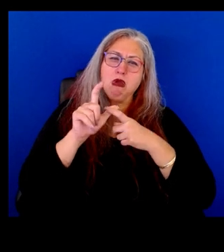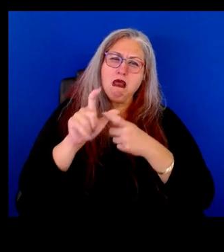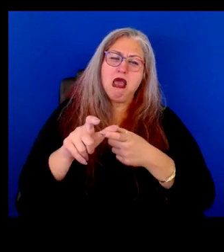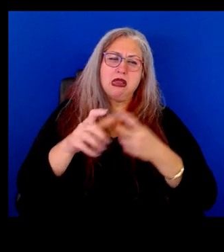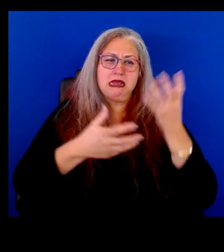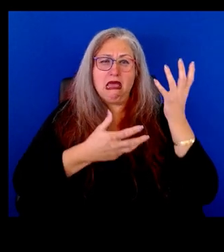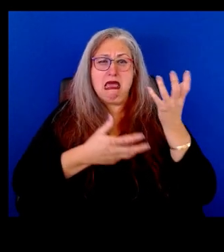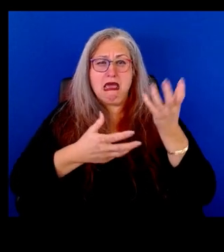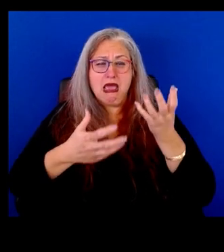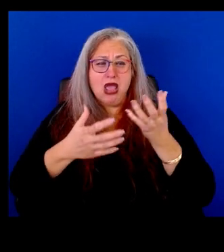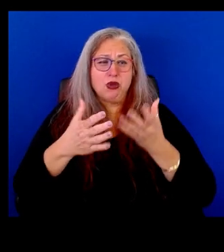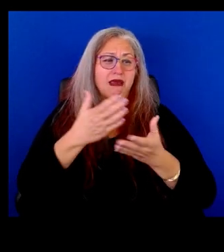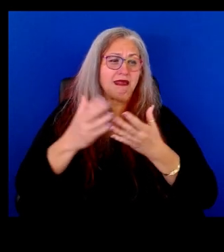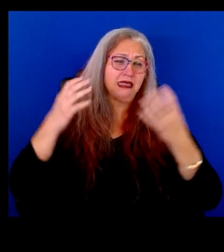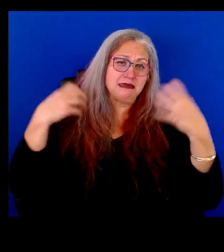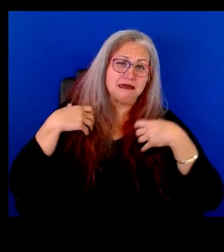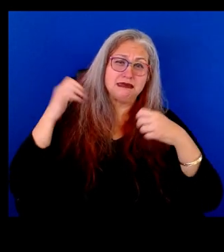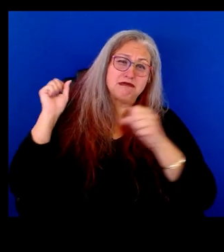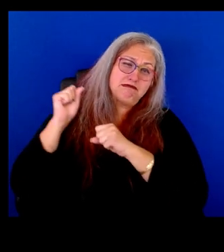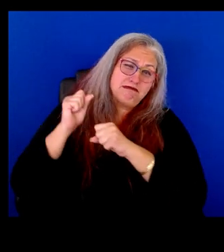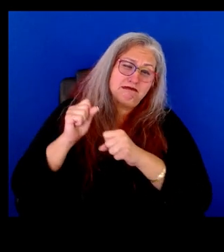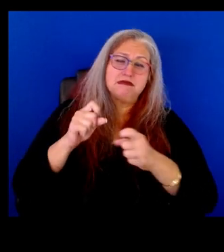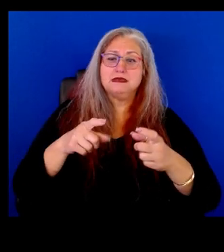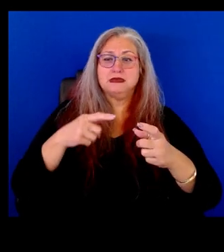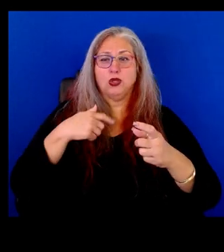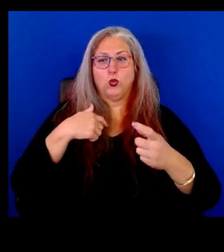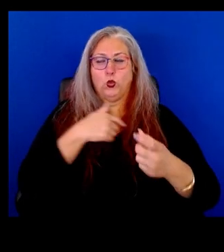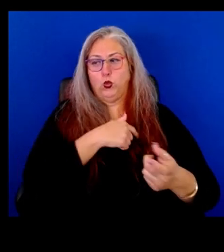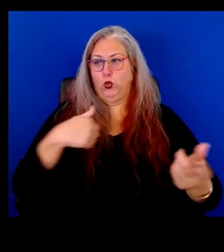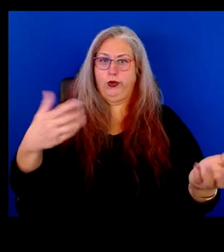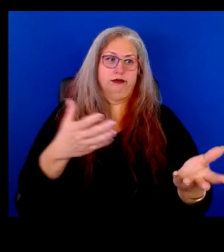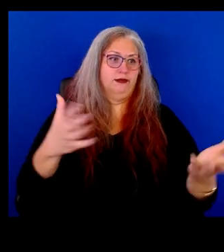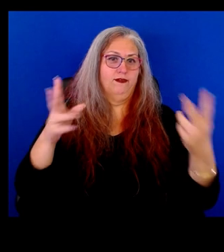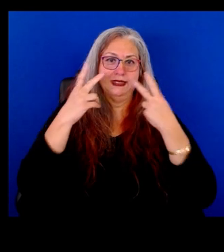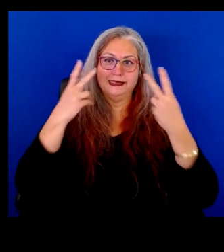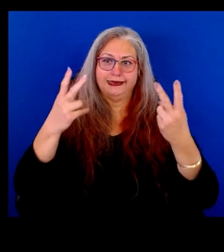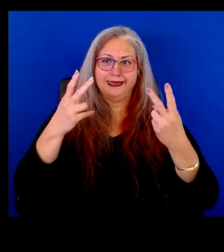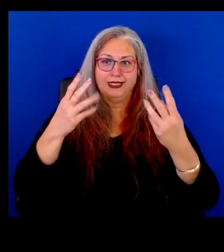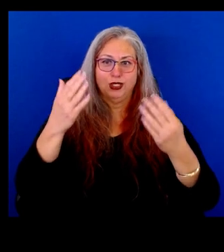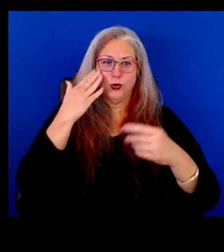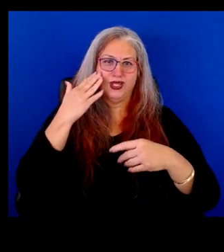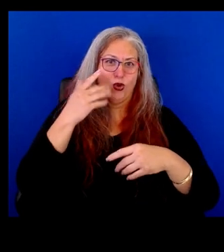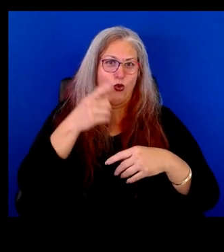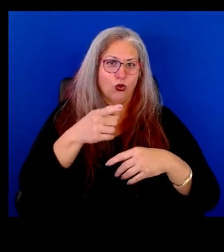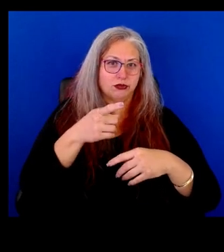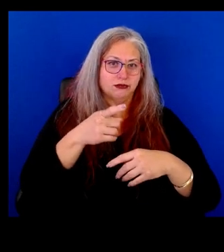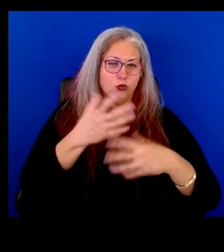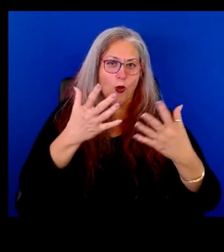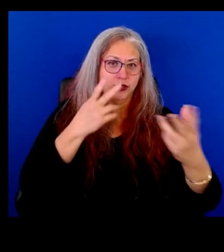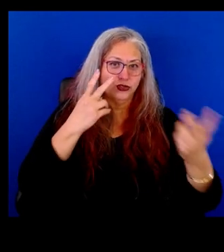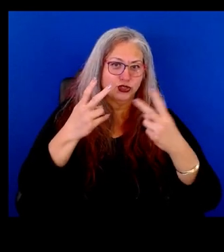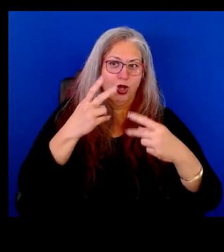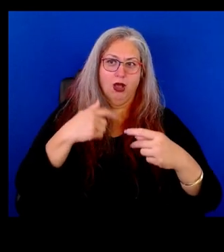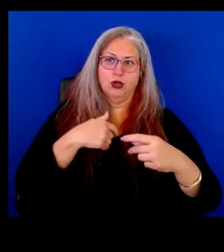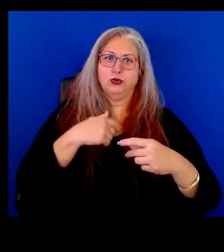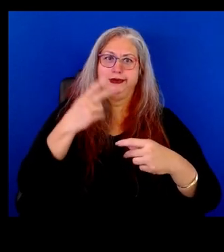foot, carrying whatever they could carry. And we know that we all of us, we've seen, we know what she's talking about.